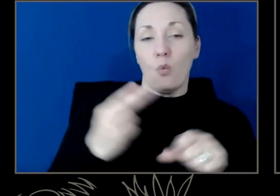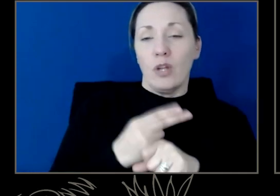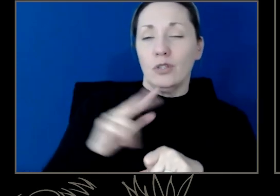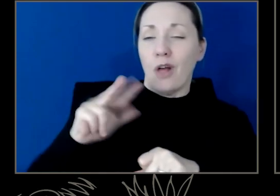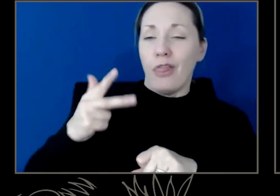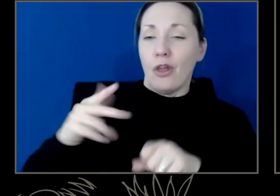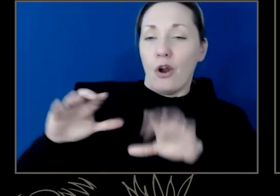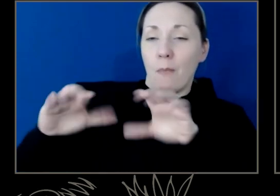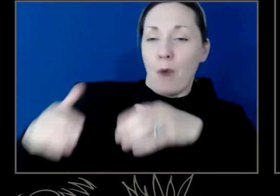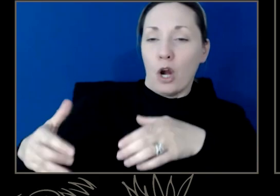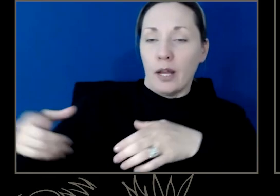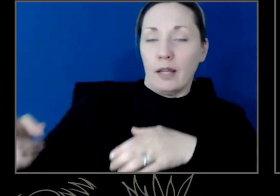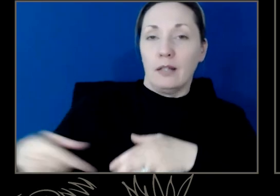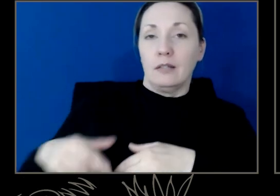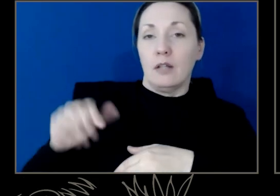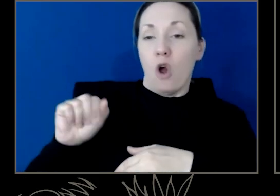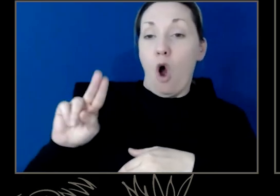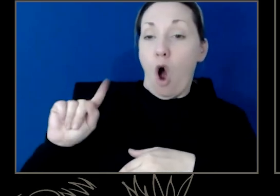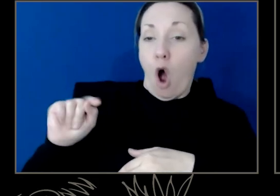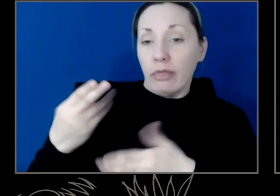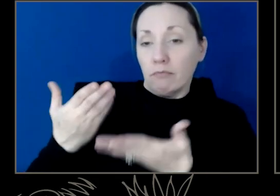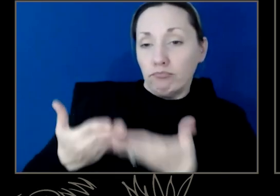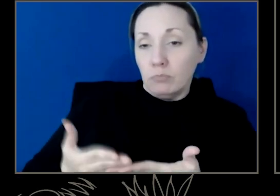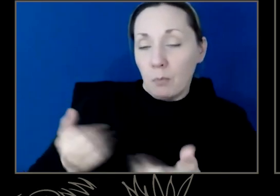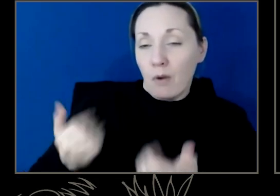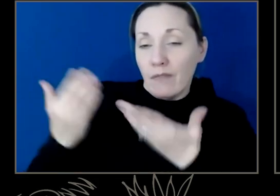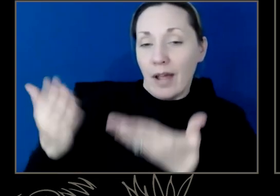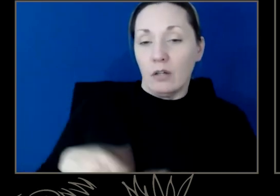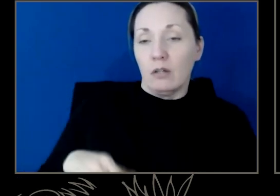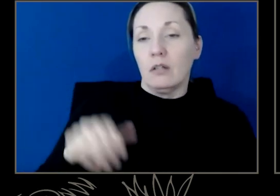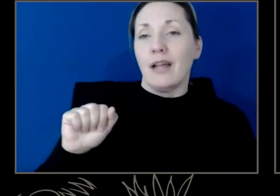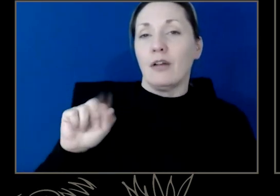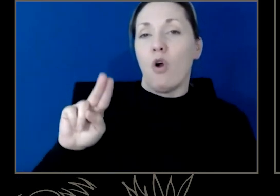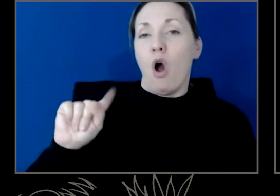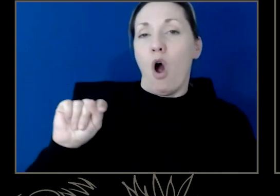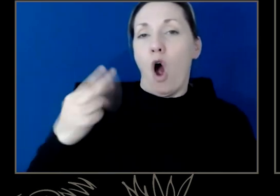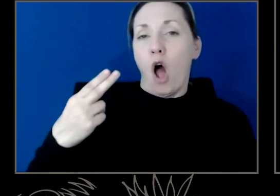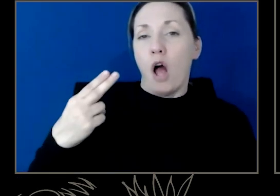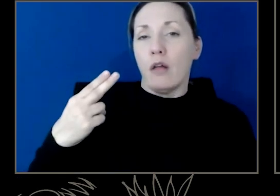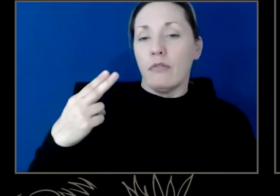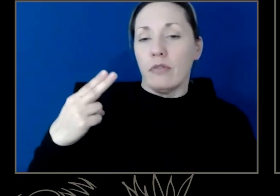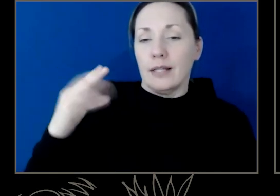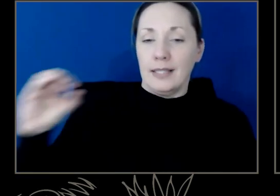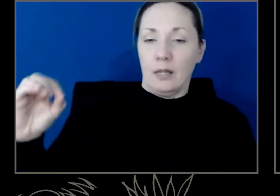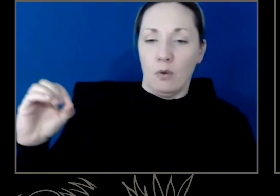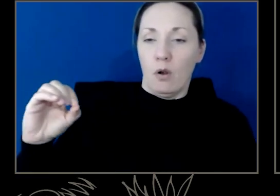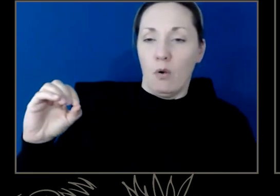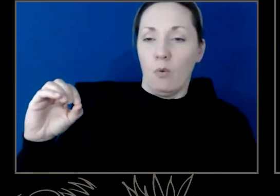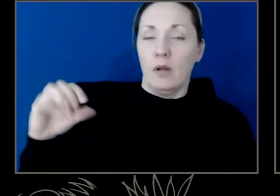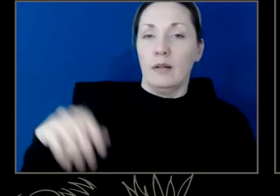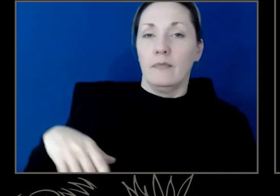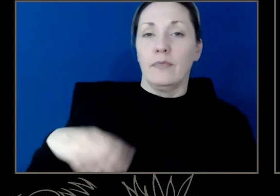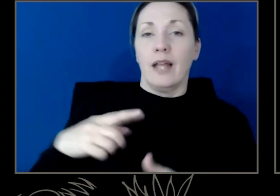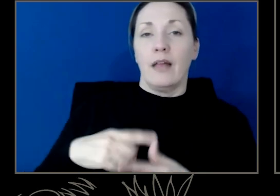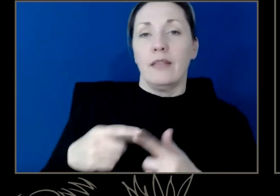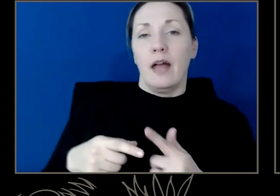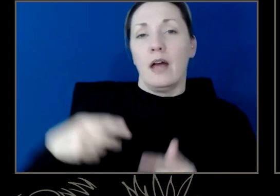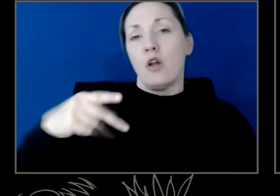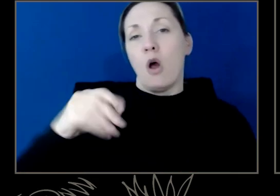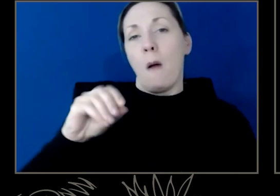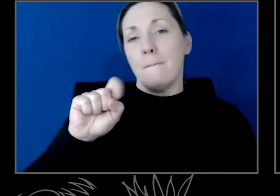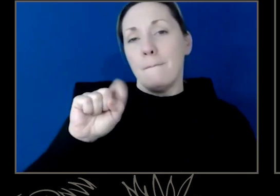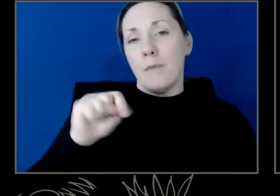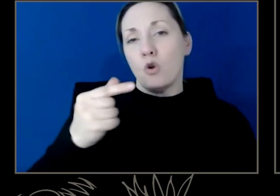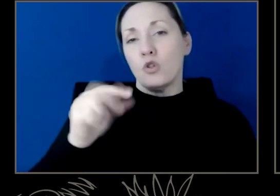third-party auth provider, such as Auth0, and then we use something like Postgres